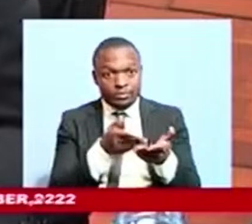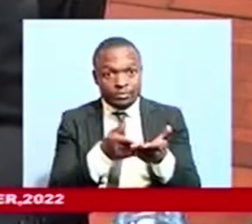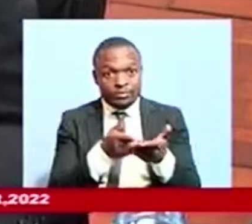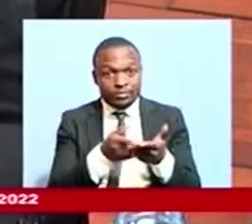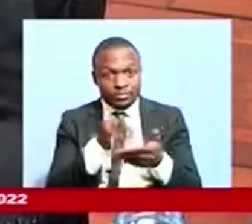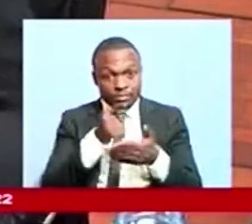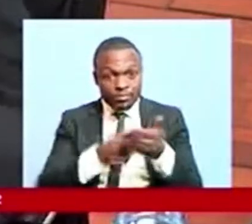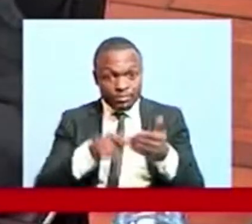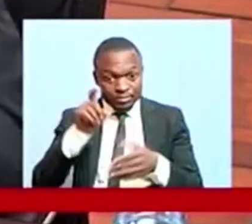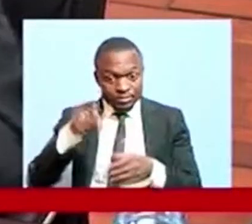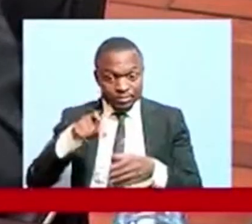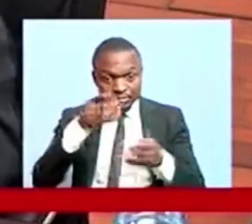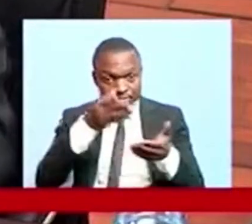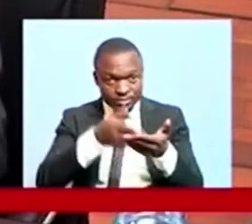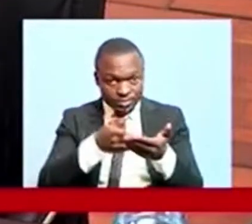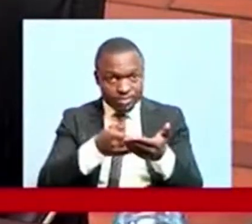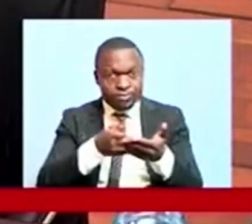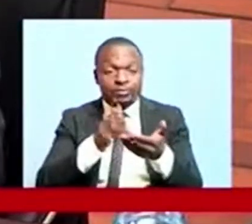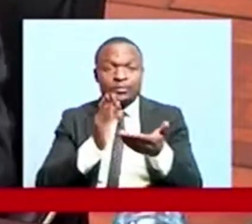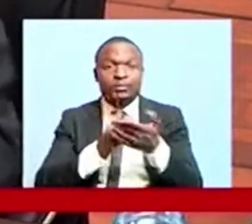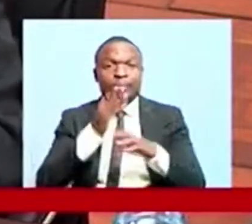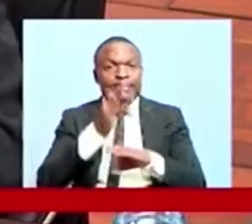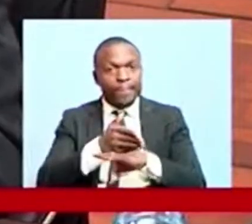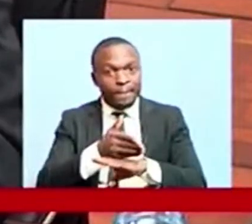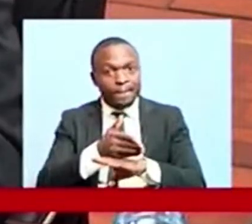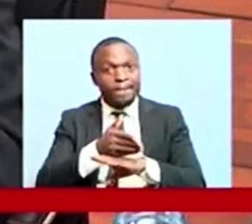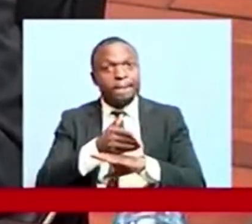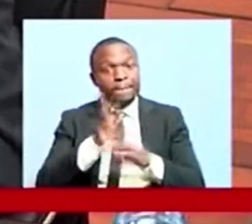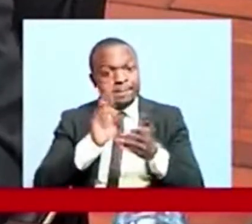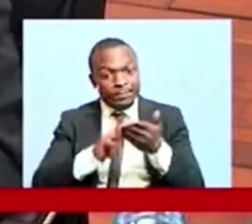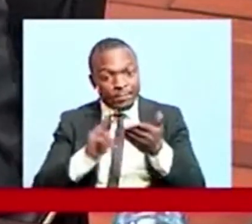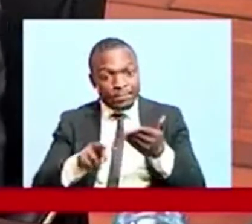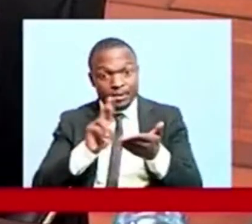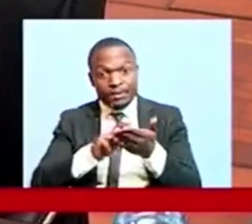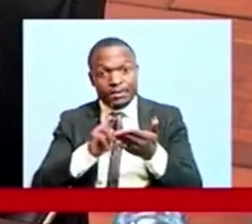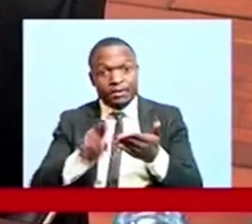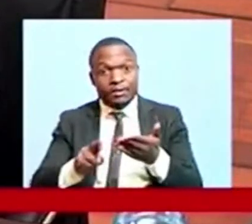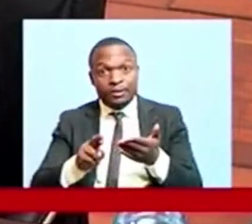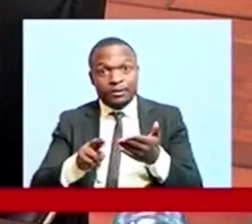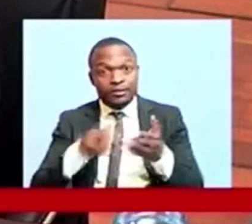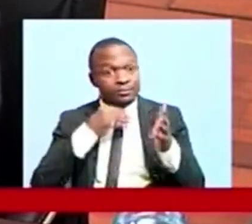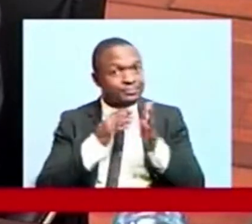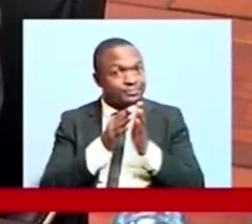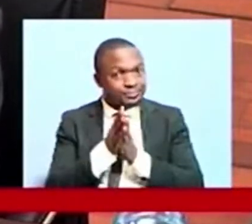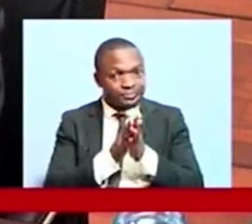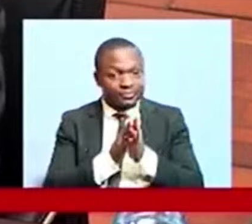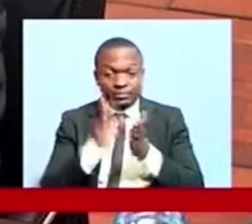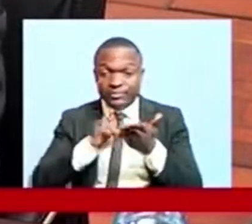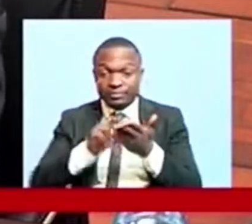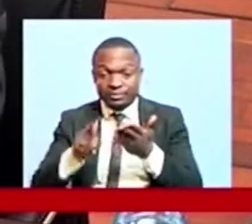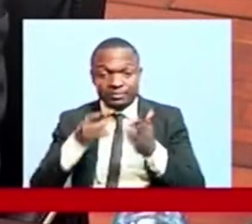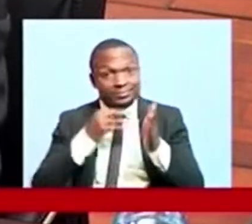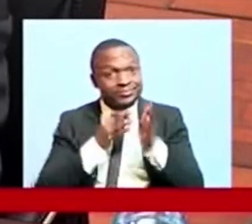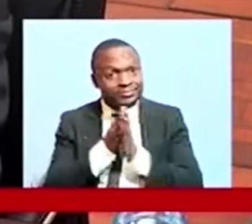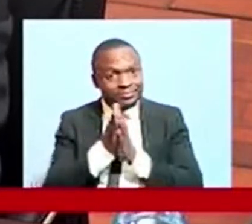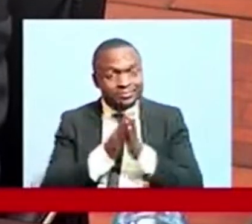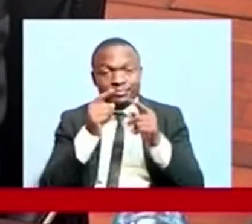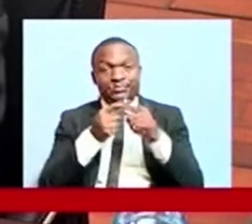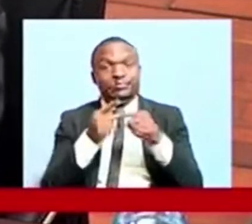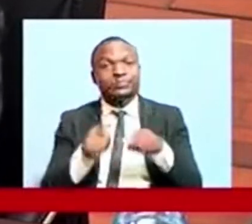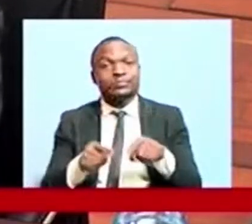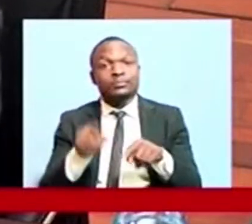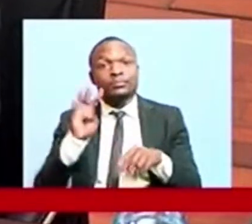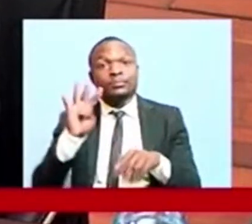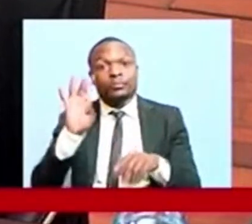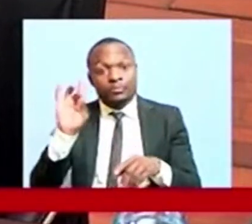You have to take that and retire. That's how what we call retiring of the interest. And the retiring of the interest is done